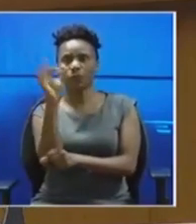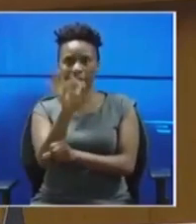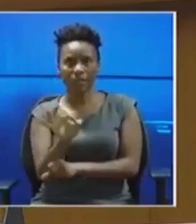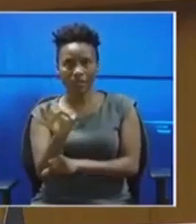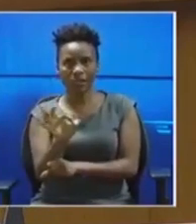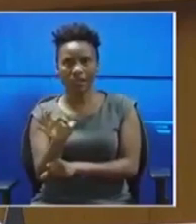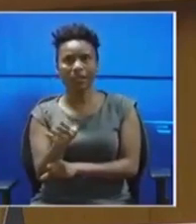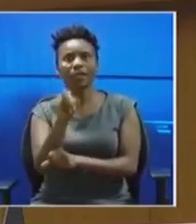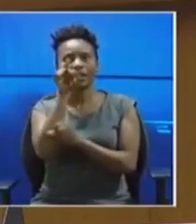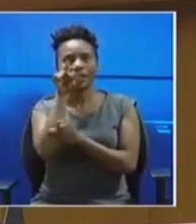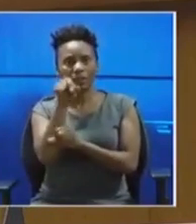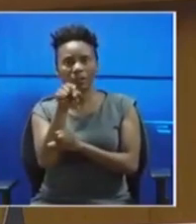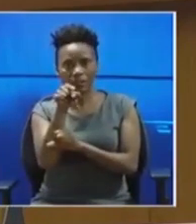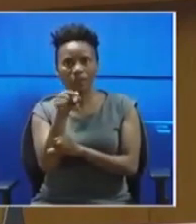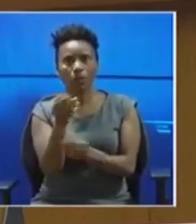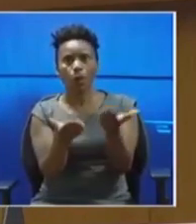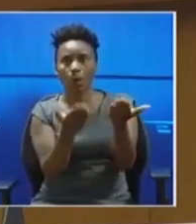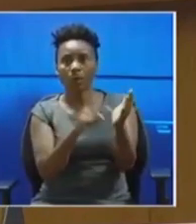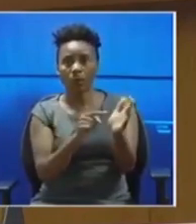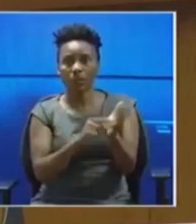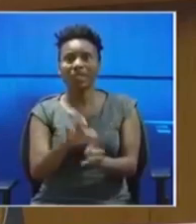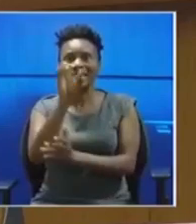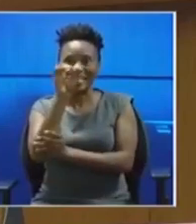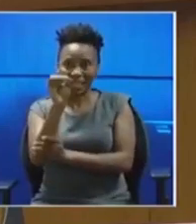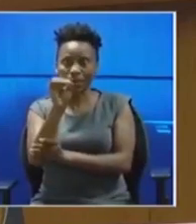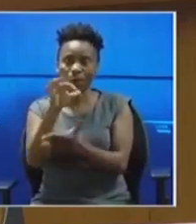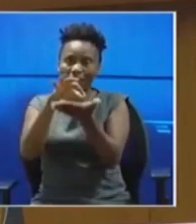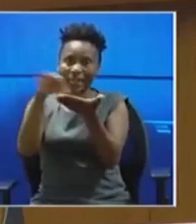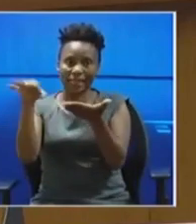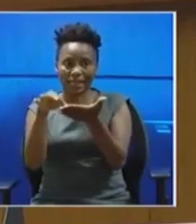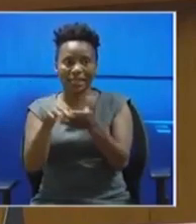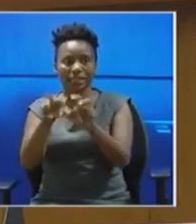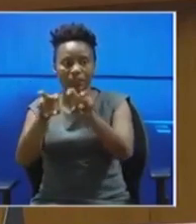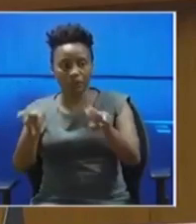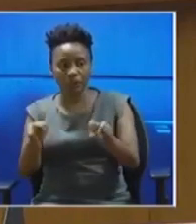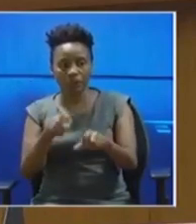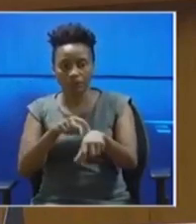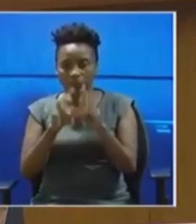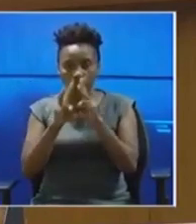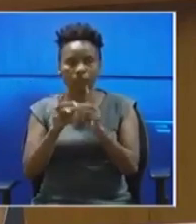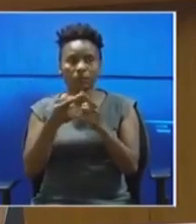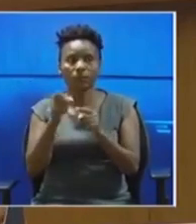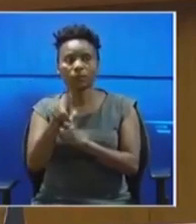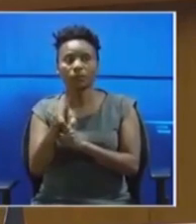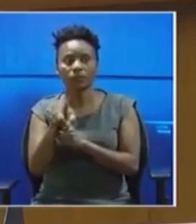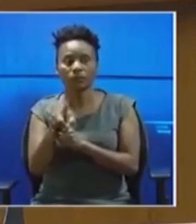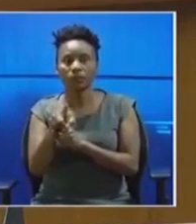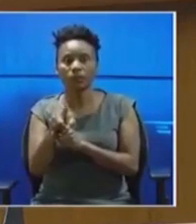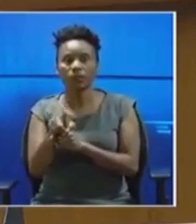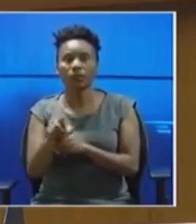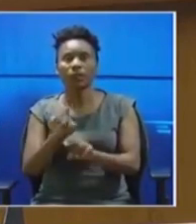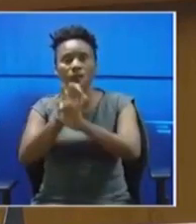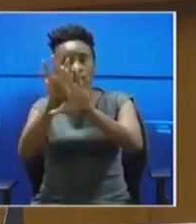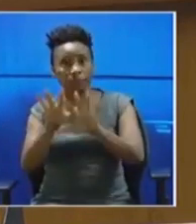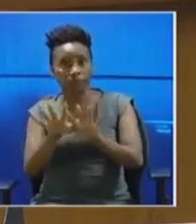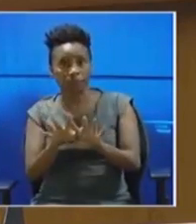to zero clean audits when we took over from the ANC. A clean audit does not only mean that